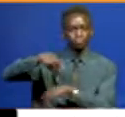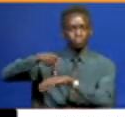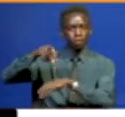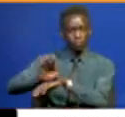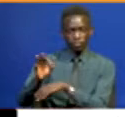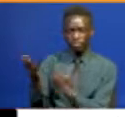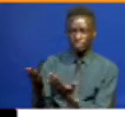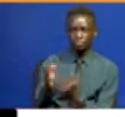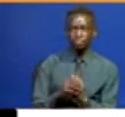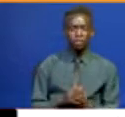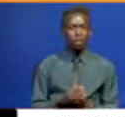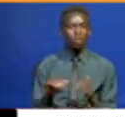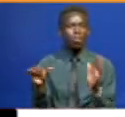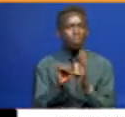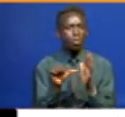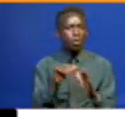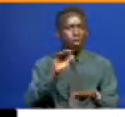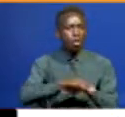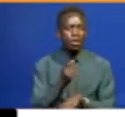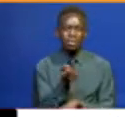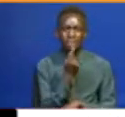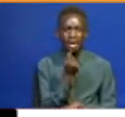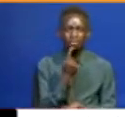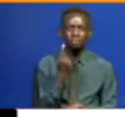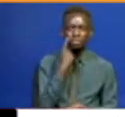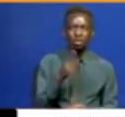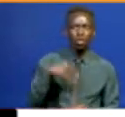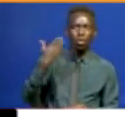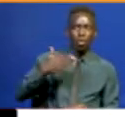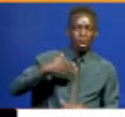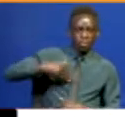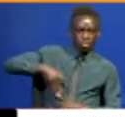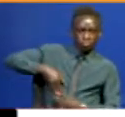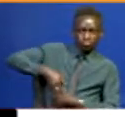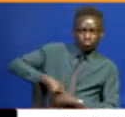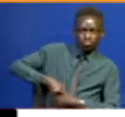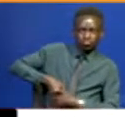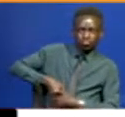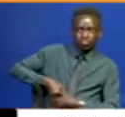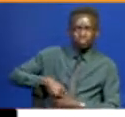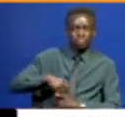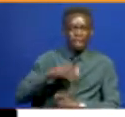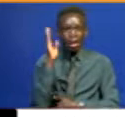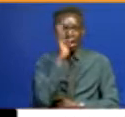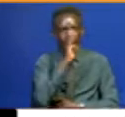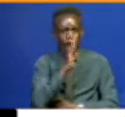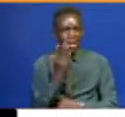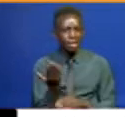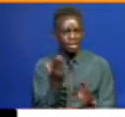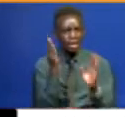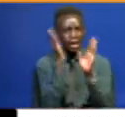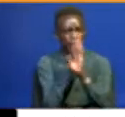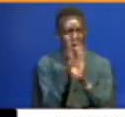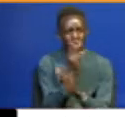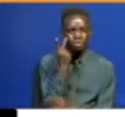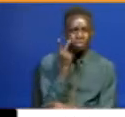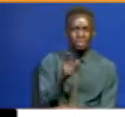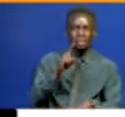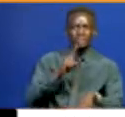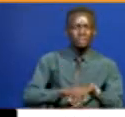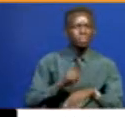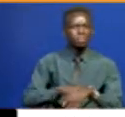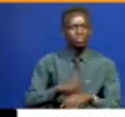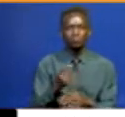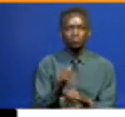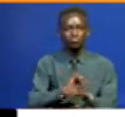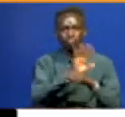drugs. You put them in the pocket. We are used to having drugs in our pocket. So you'll find that a child, like during the COVID time,